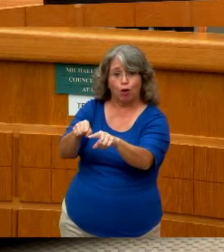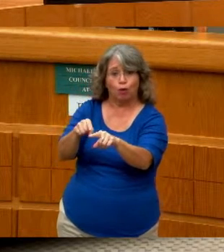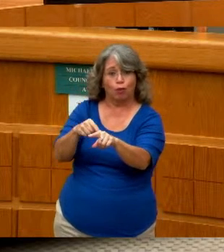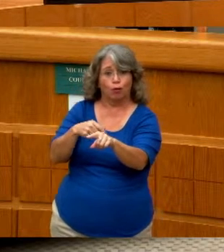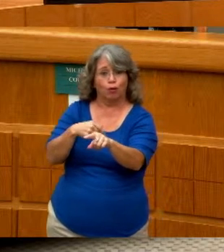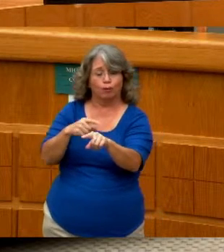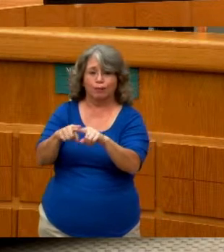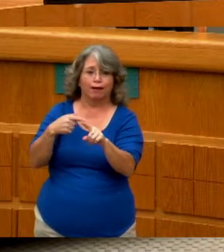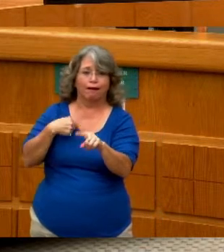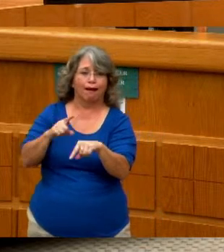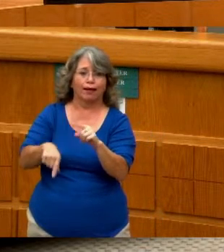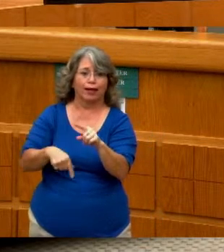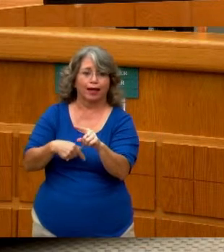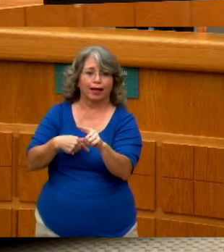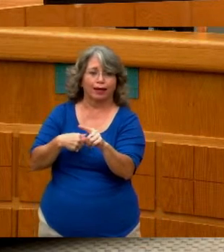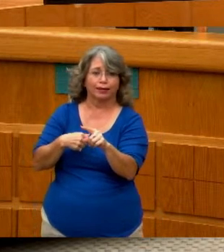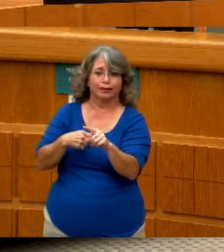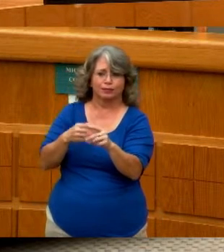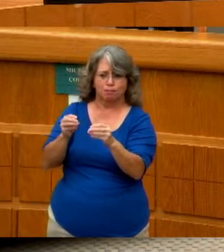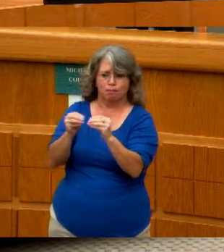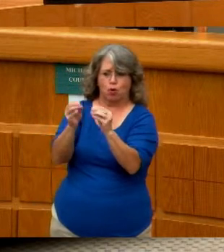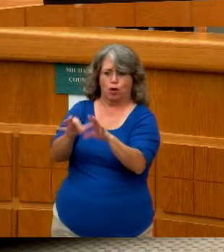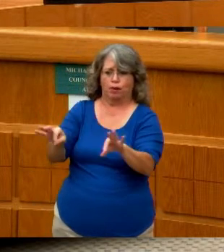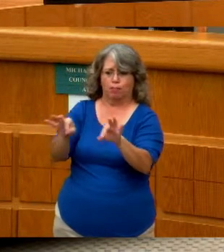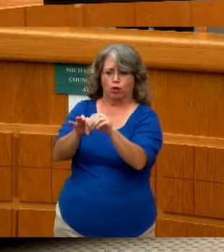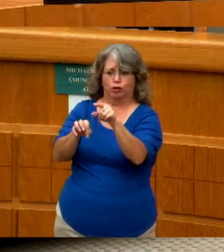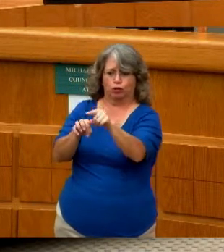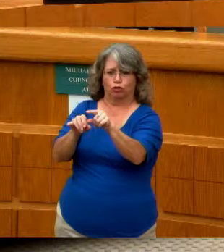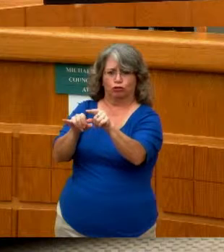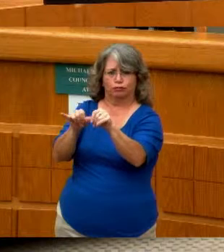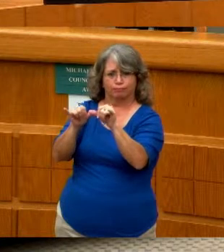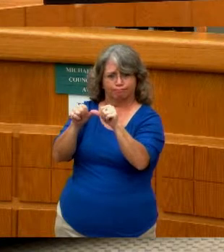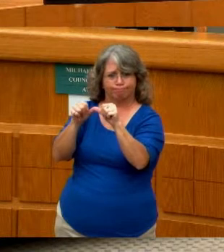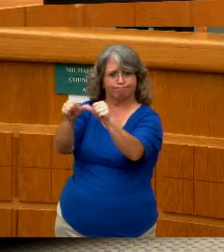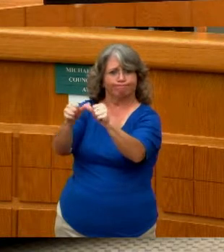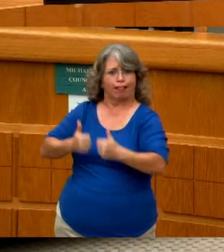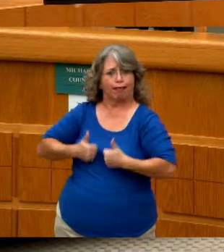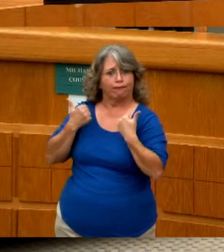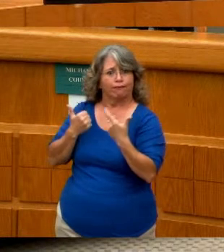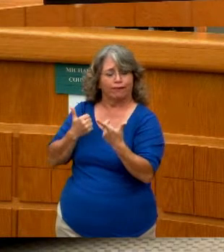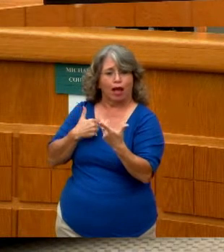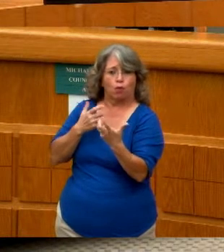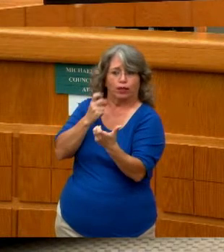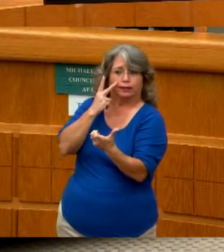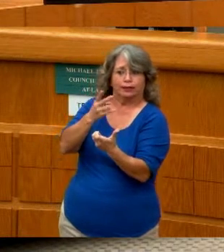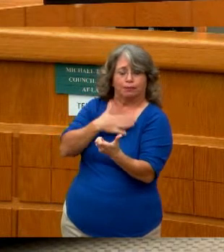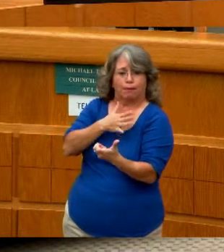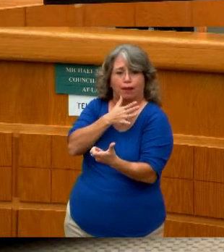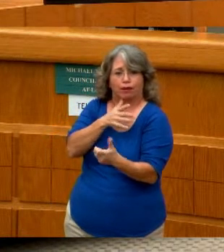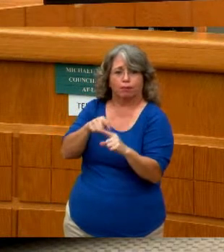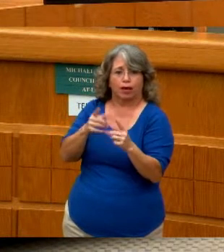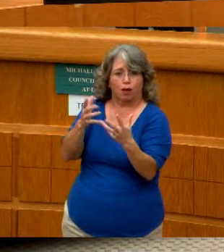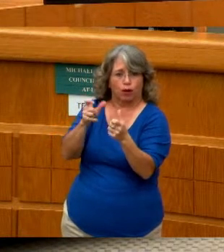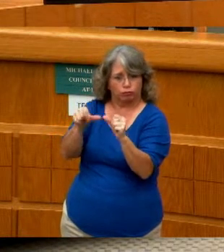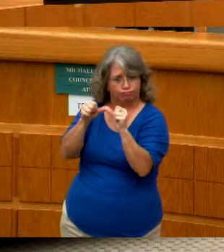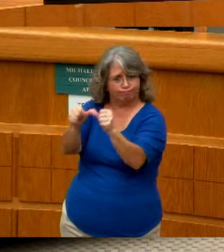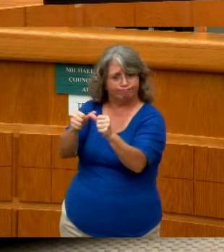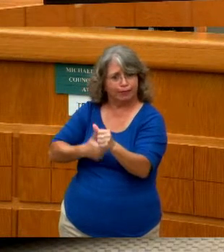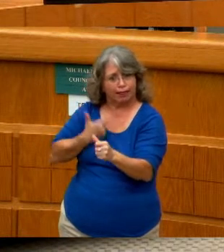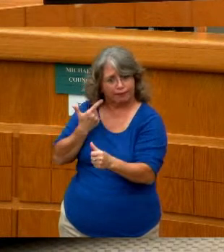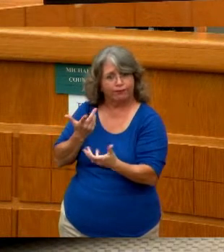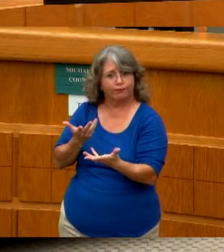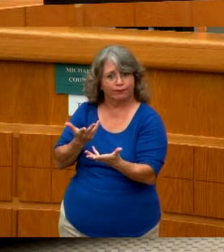alive, and I want to go. I'm not immune to this just because I recognize what fatigue is. I want to go. I want to see my loved